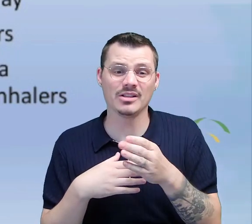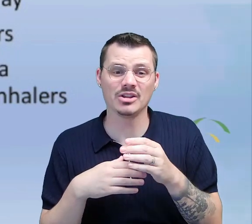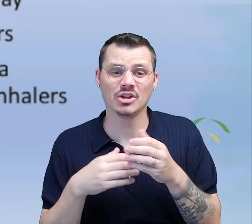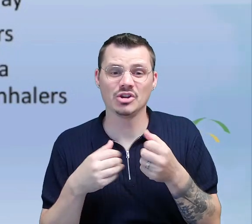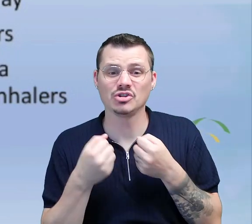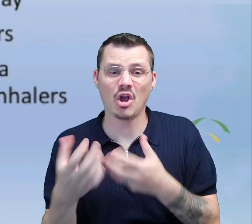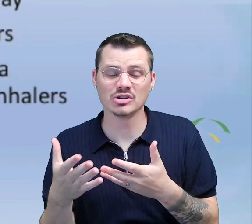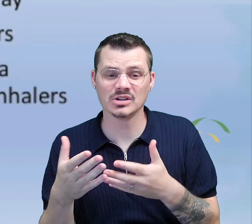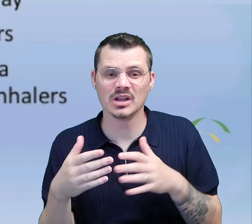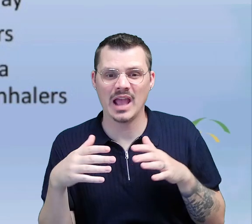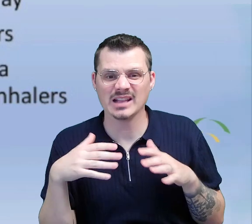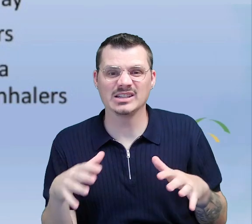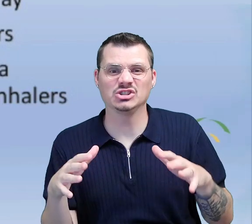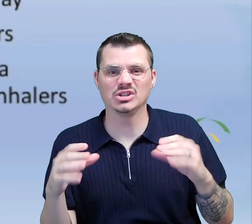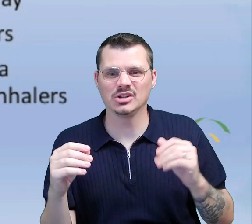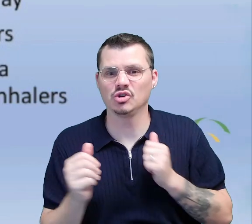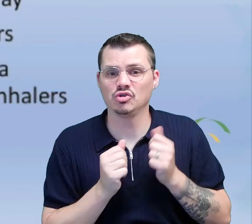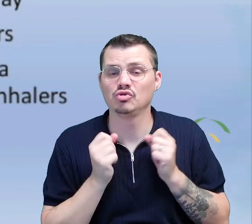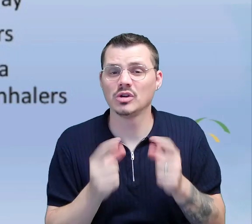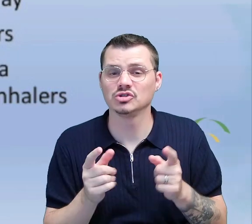cause agitation and aggression.